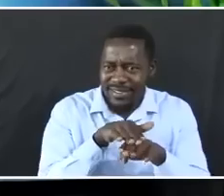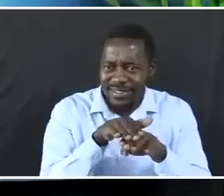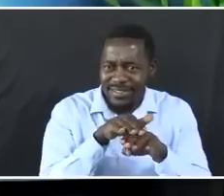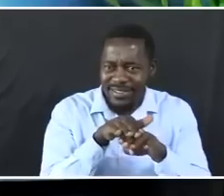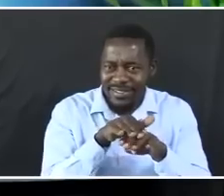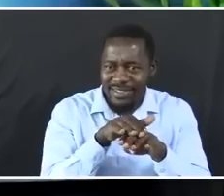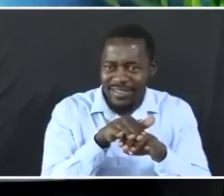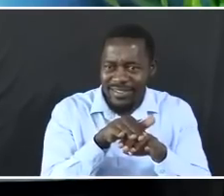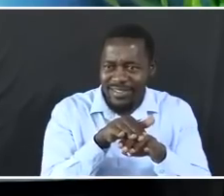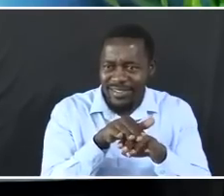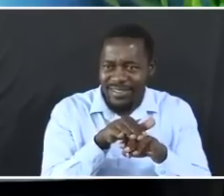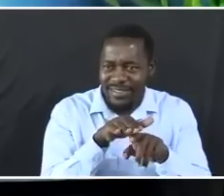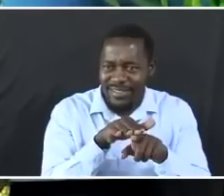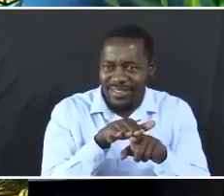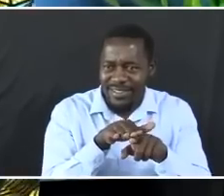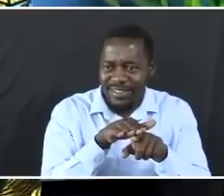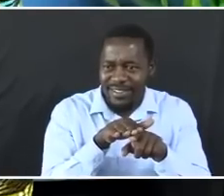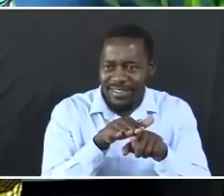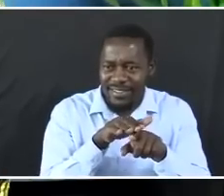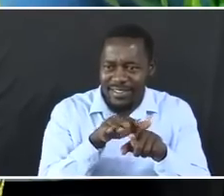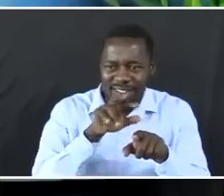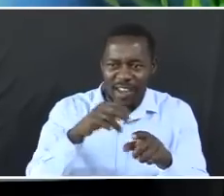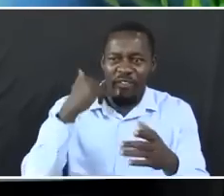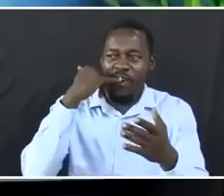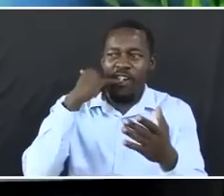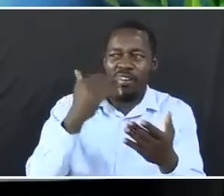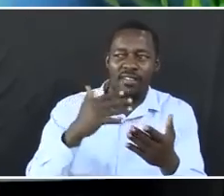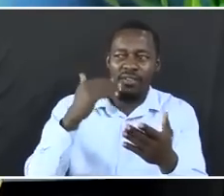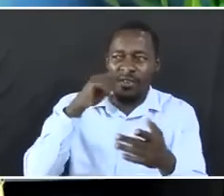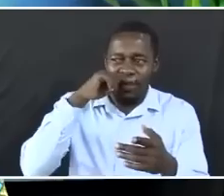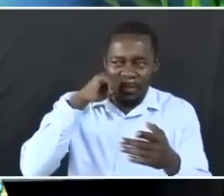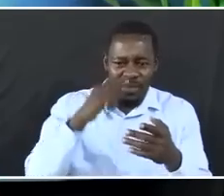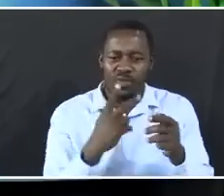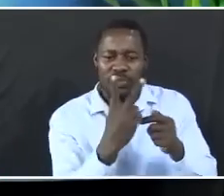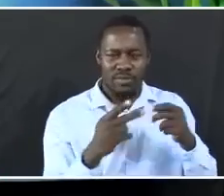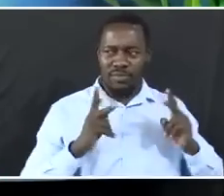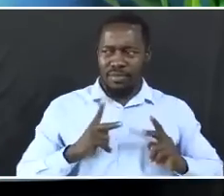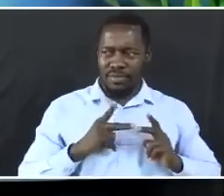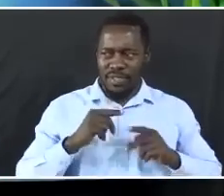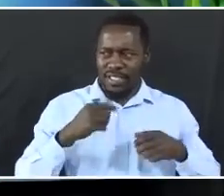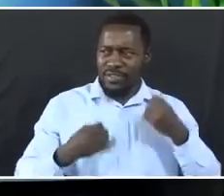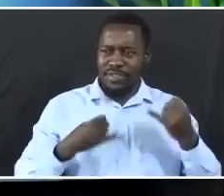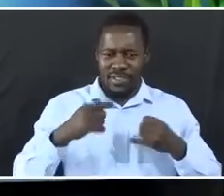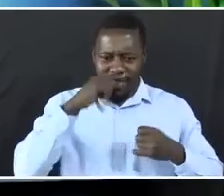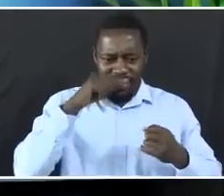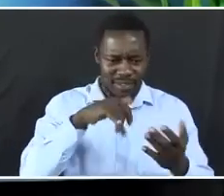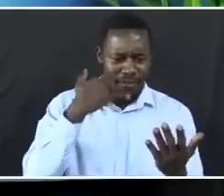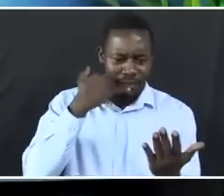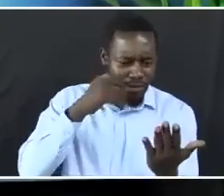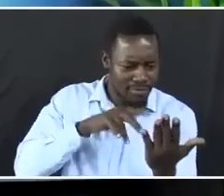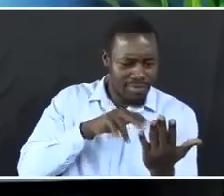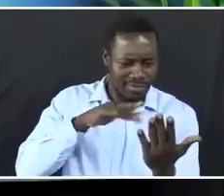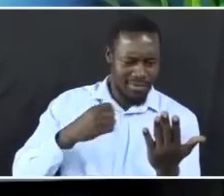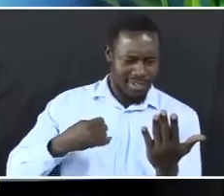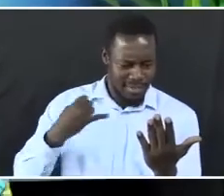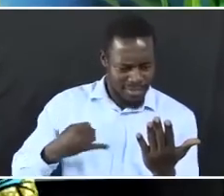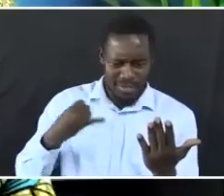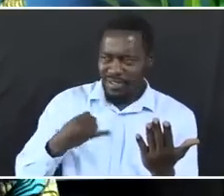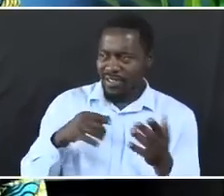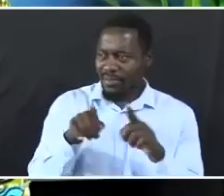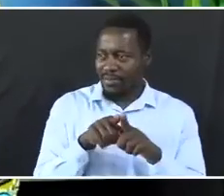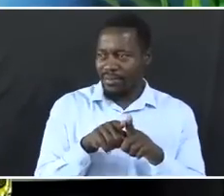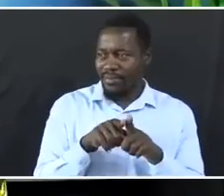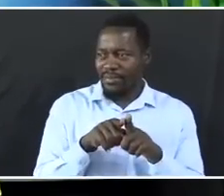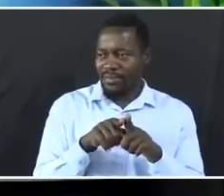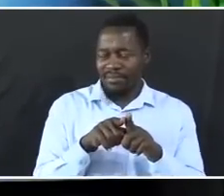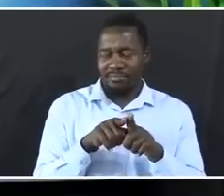Then you sit and ask yourself, if that is the case, what is Christ trying to say? Is he validating divorce? Then you realize, let's just take one